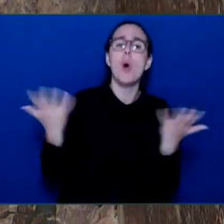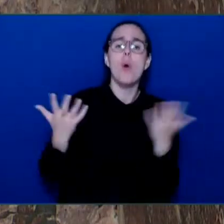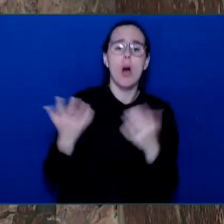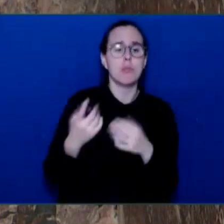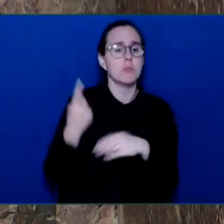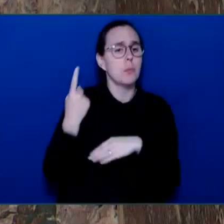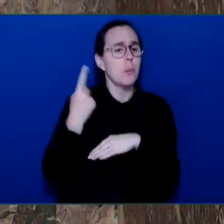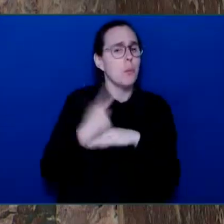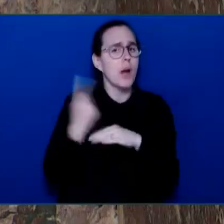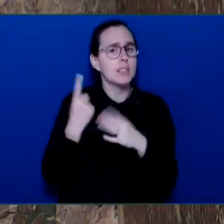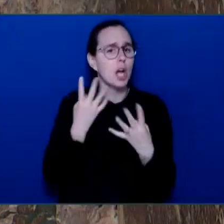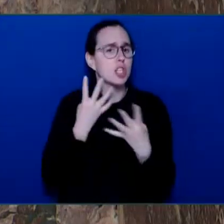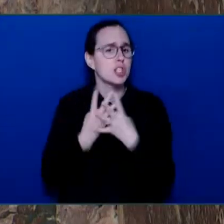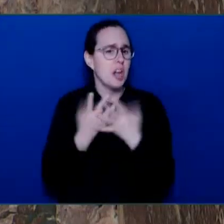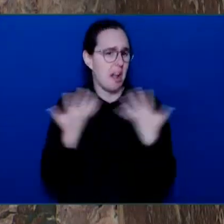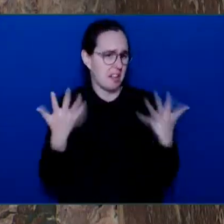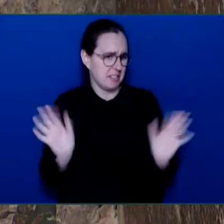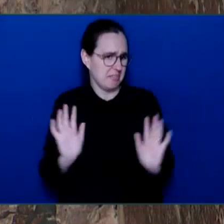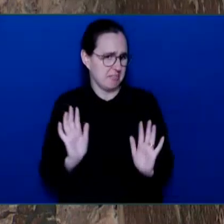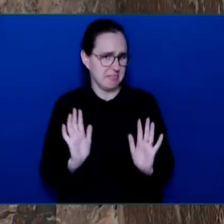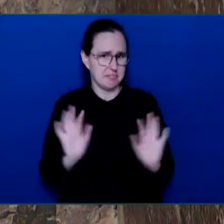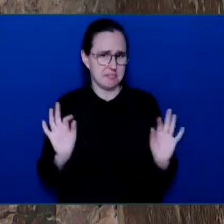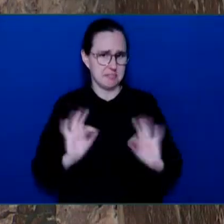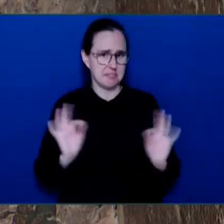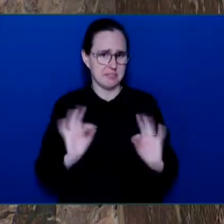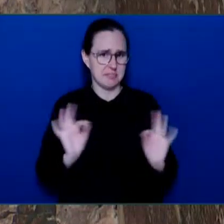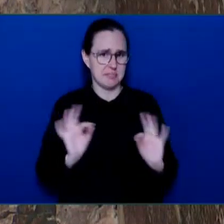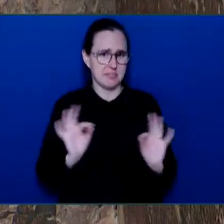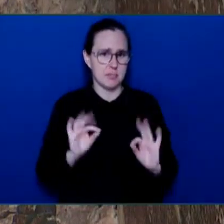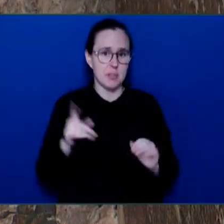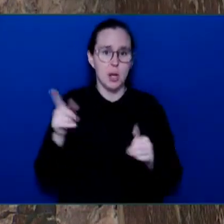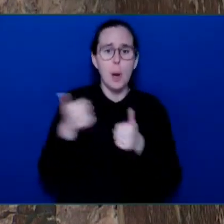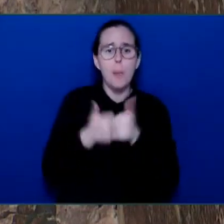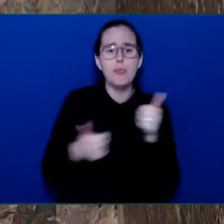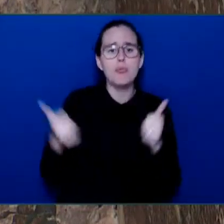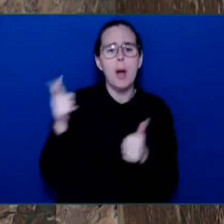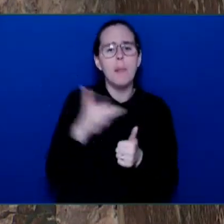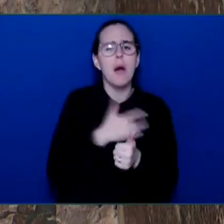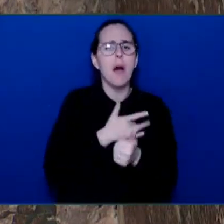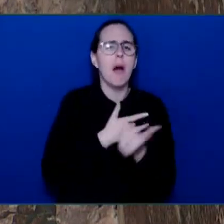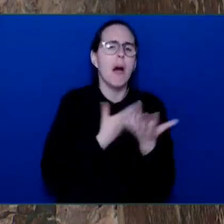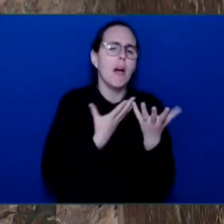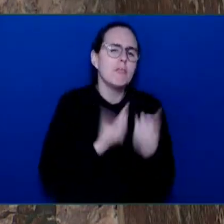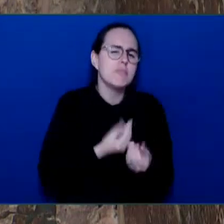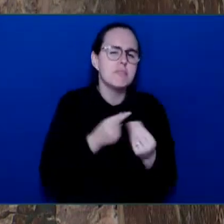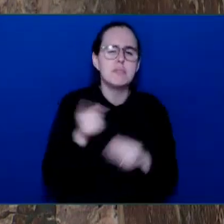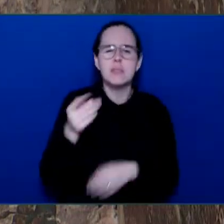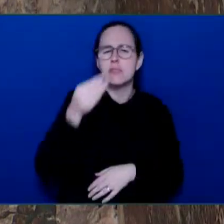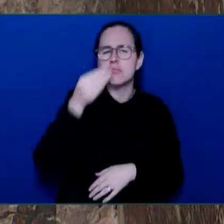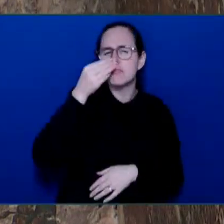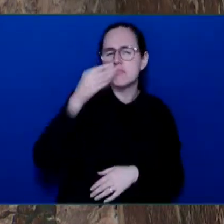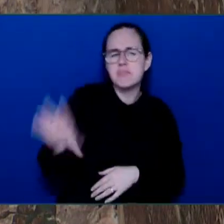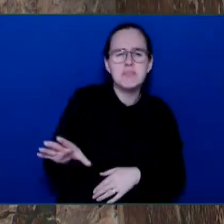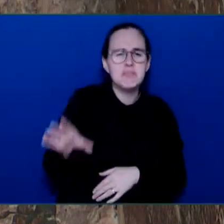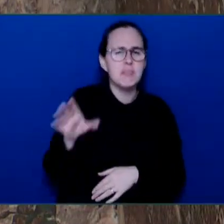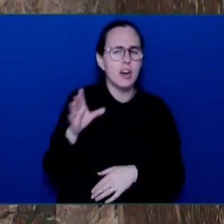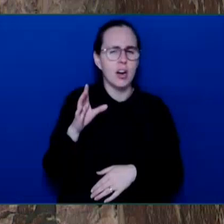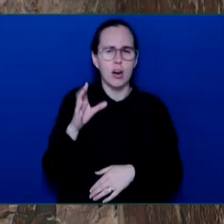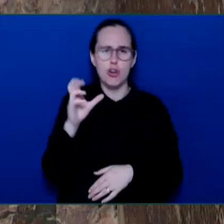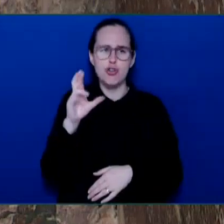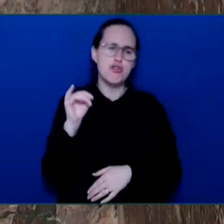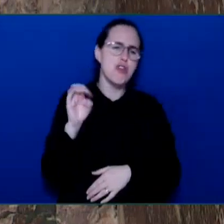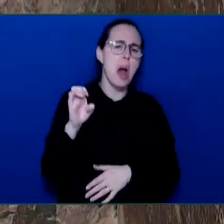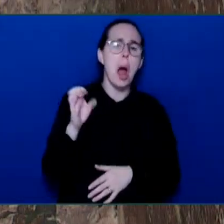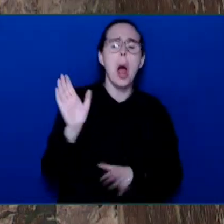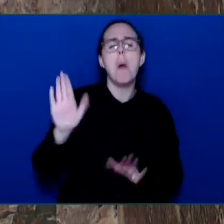Premier finally admit that his catch-and-release regime has utterly failed and start treating all crime seriously with real